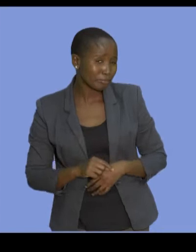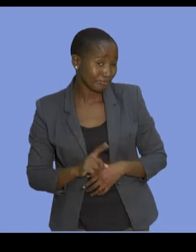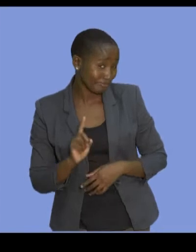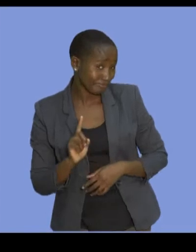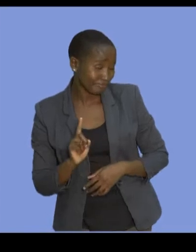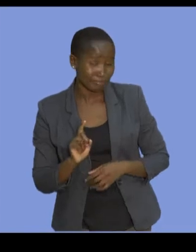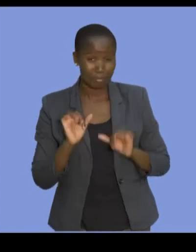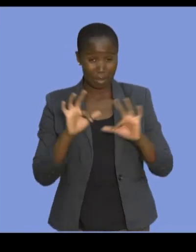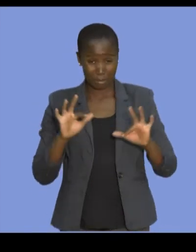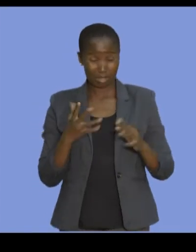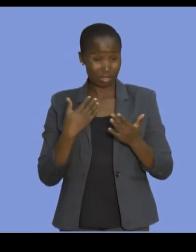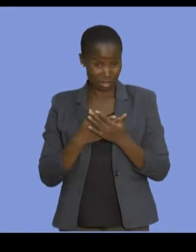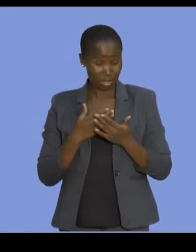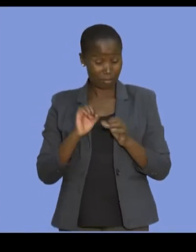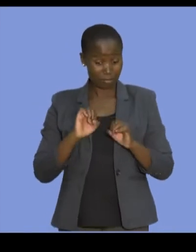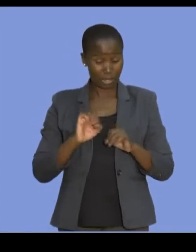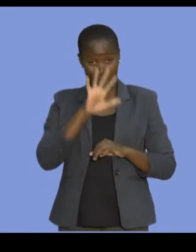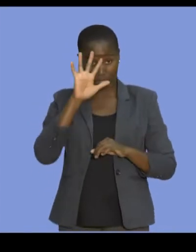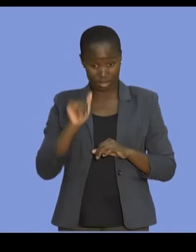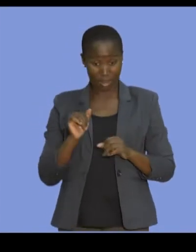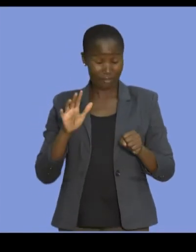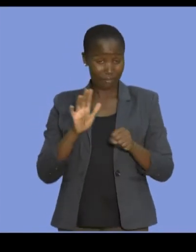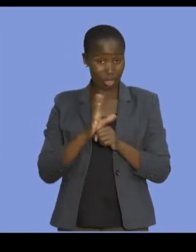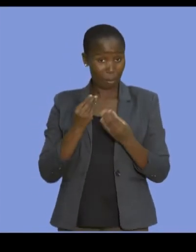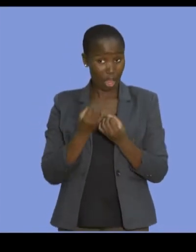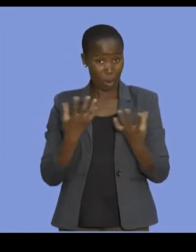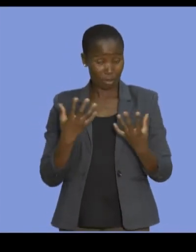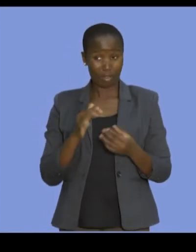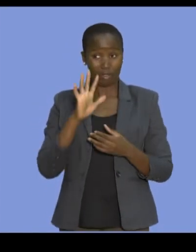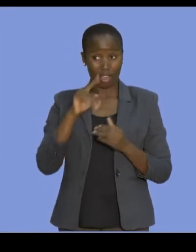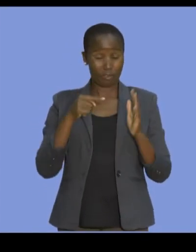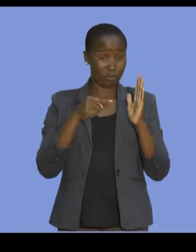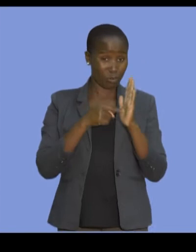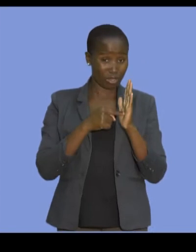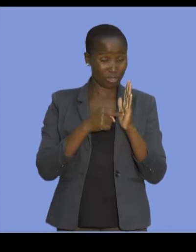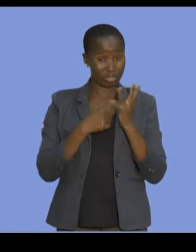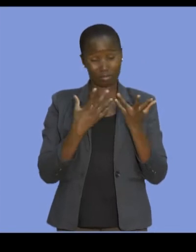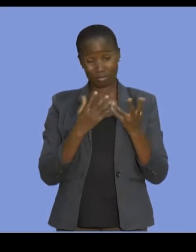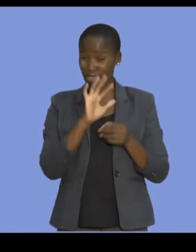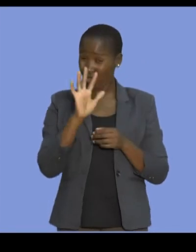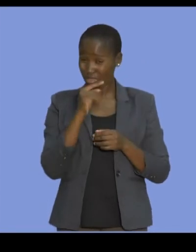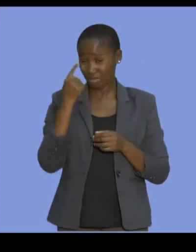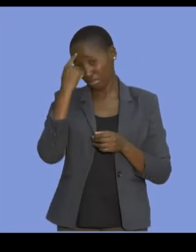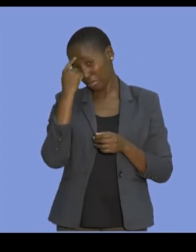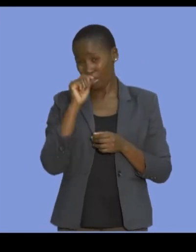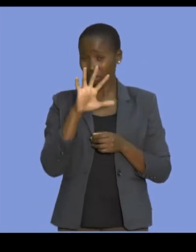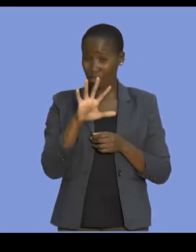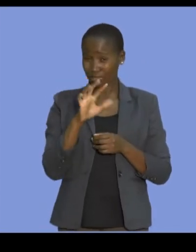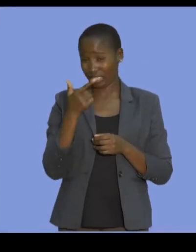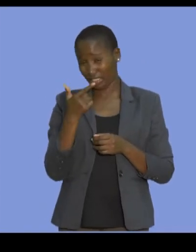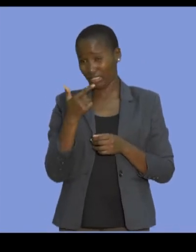of 3.6, 5.8? I think we somewhere there, around 50-something